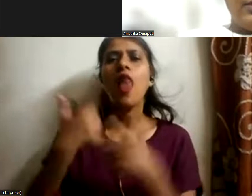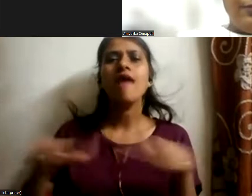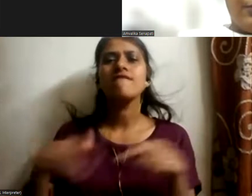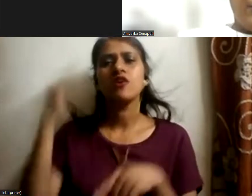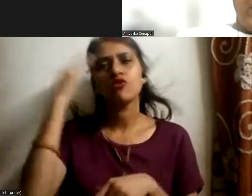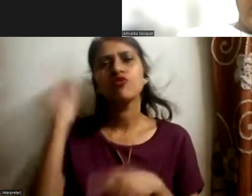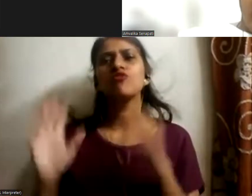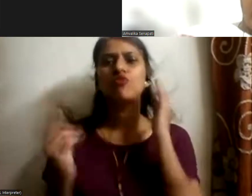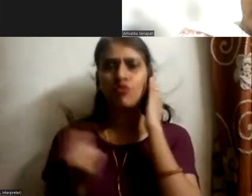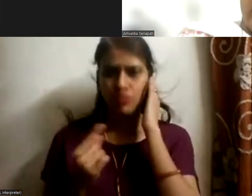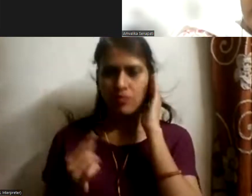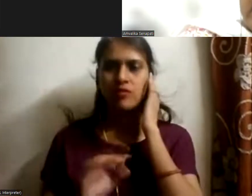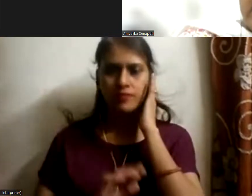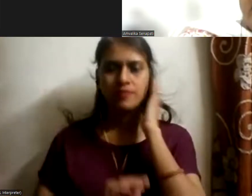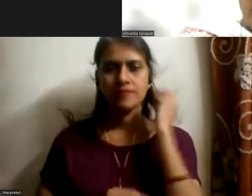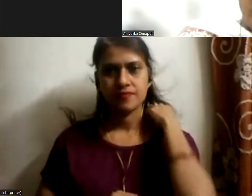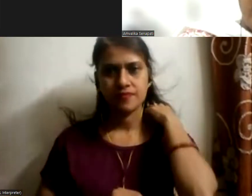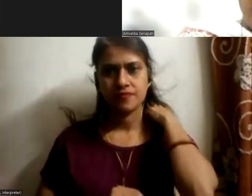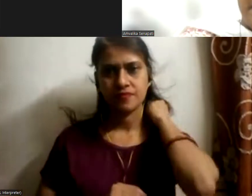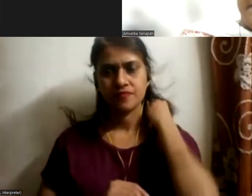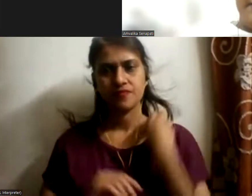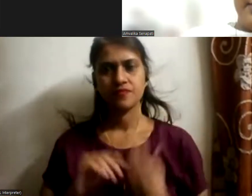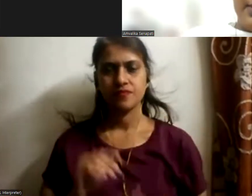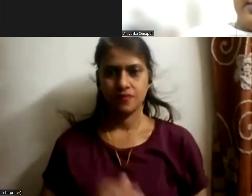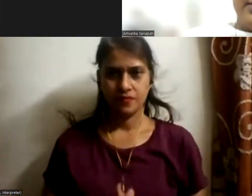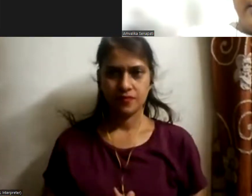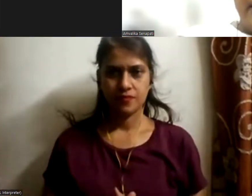available in different regional languages. This is a major problem.